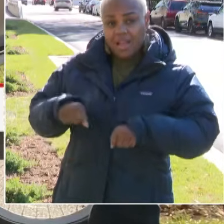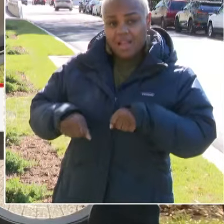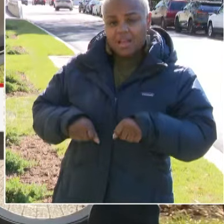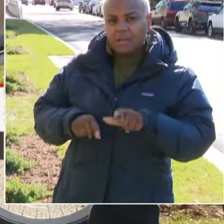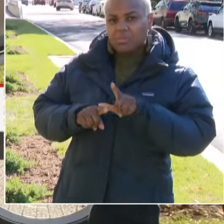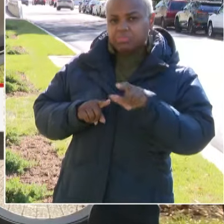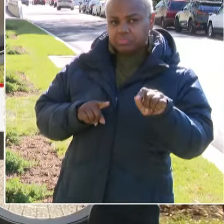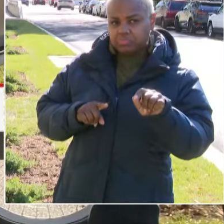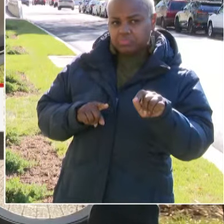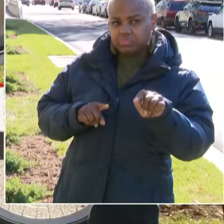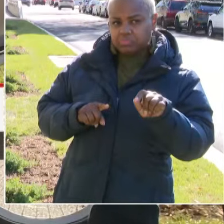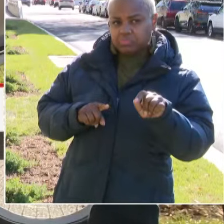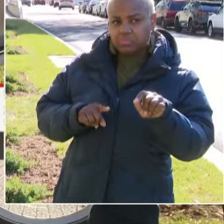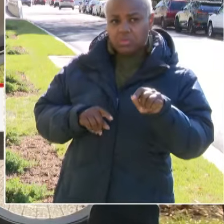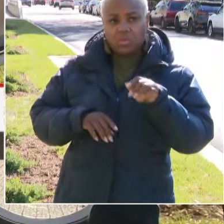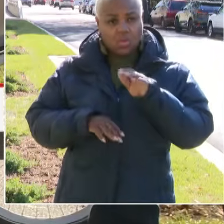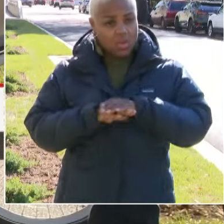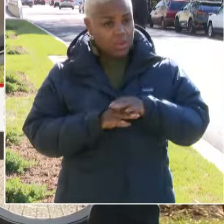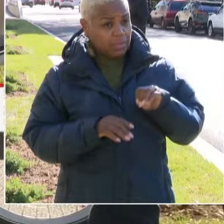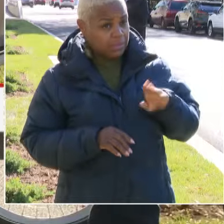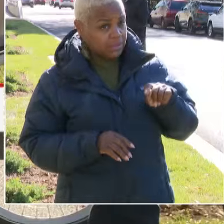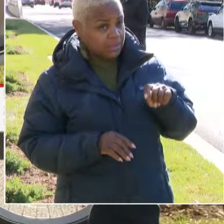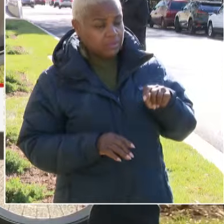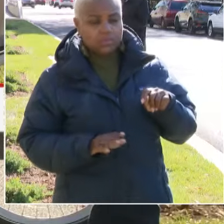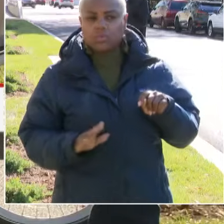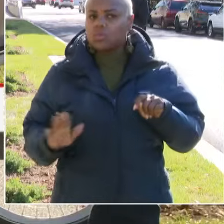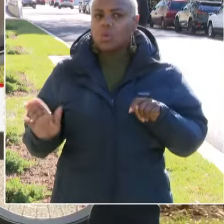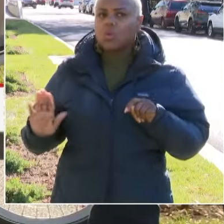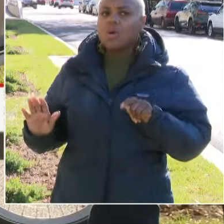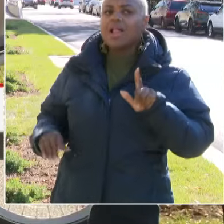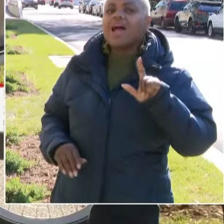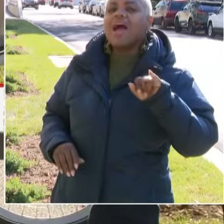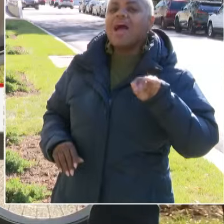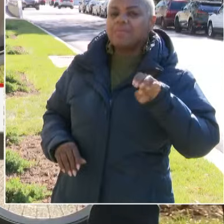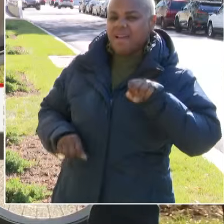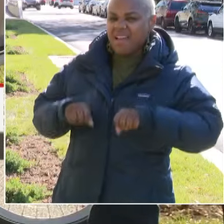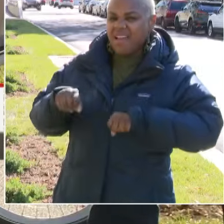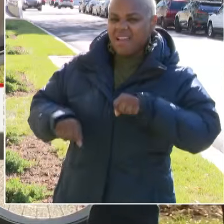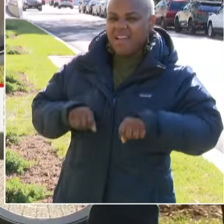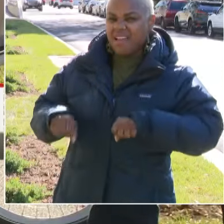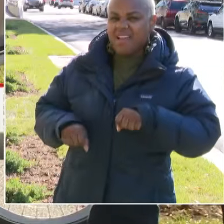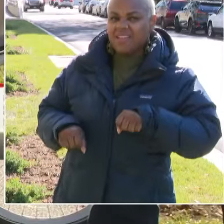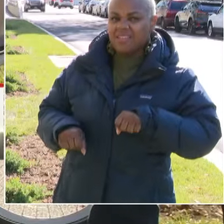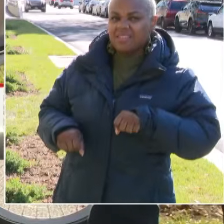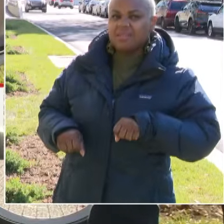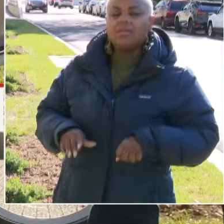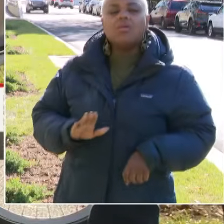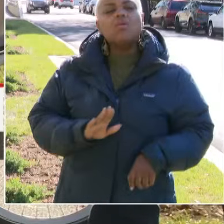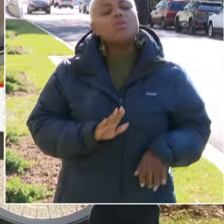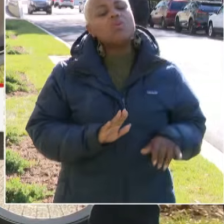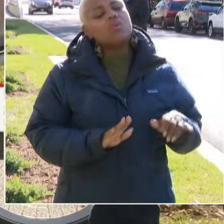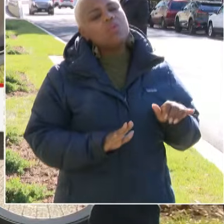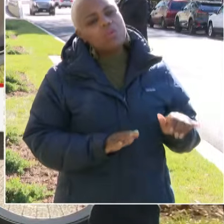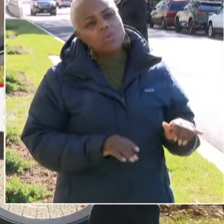On the MPT trail? No, on Lime bikes generally. Oh, yes.